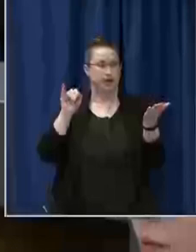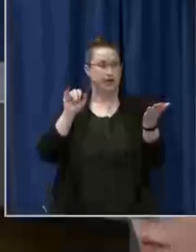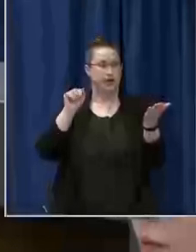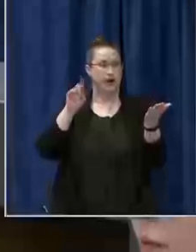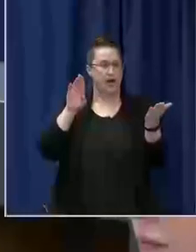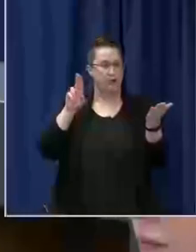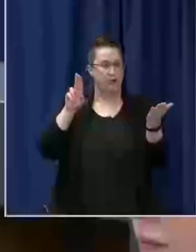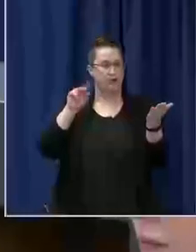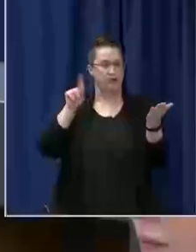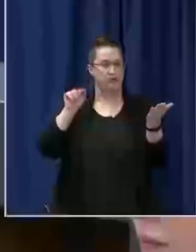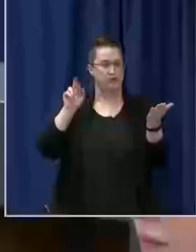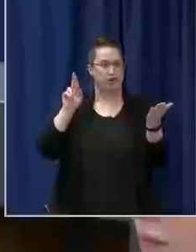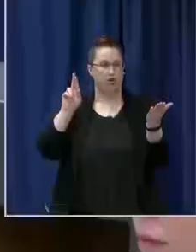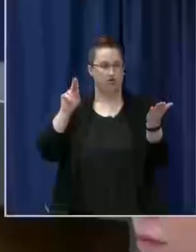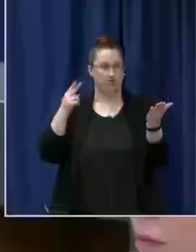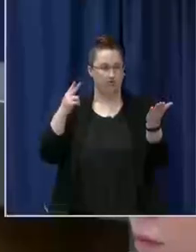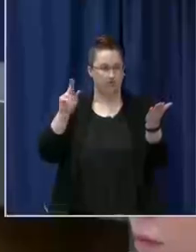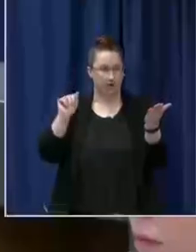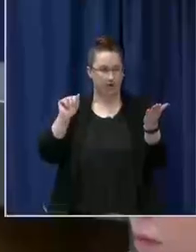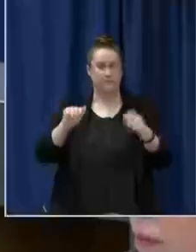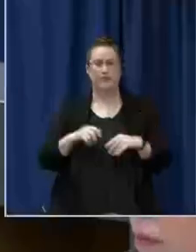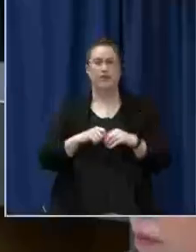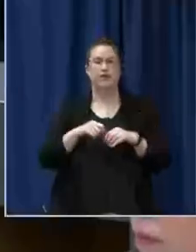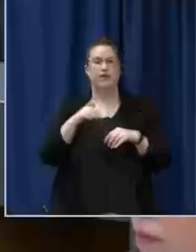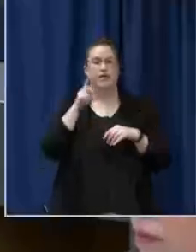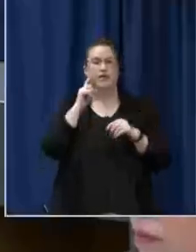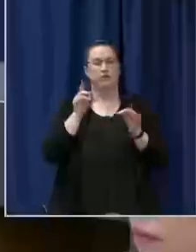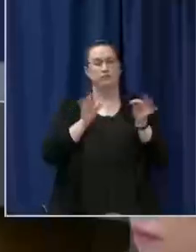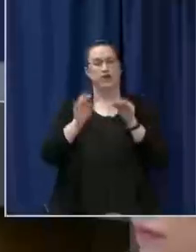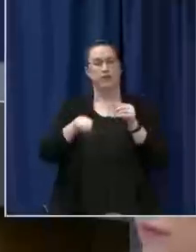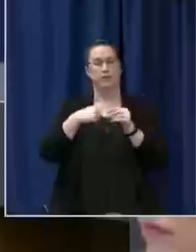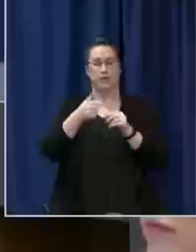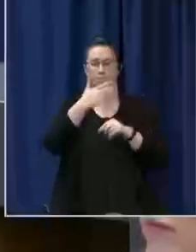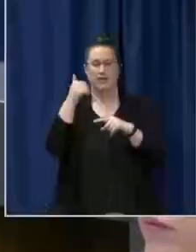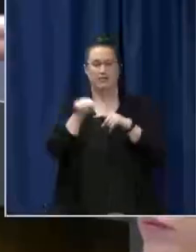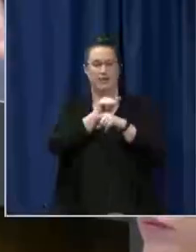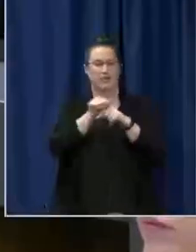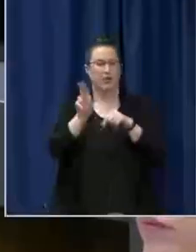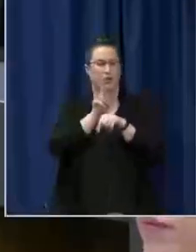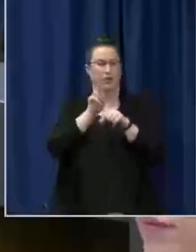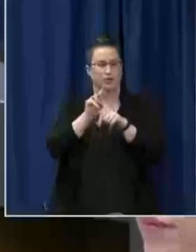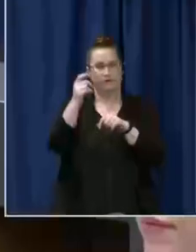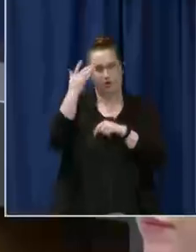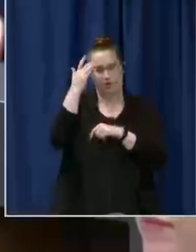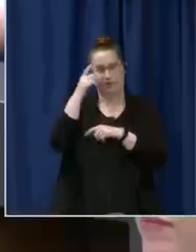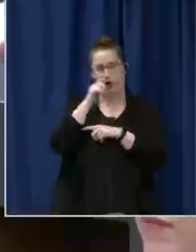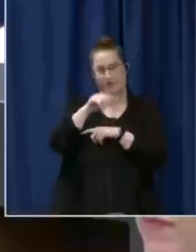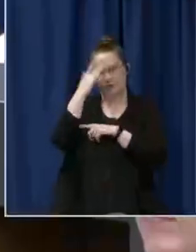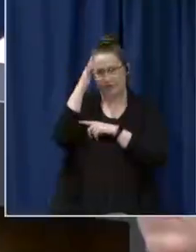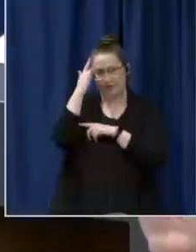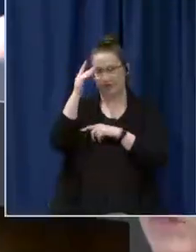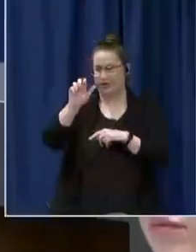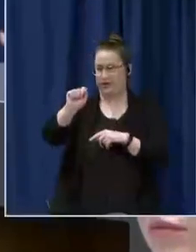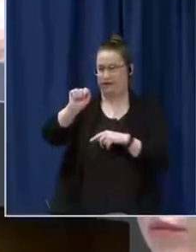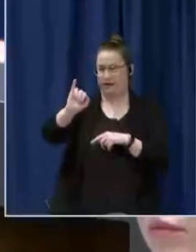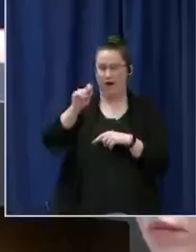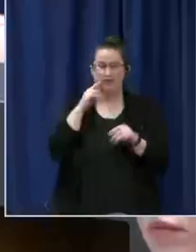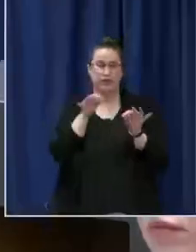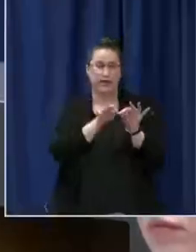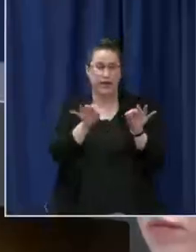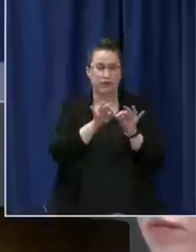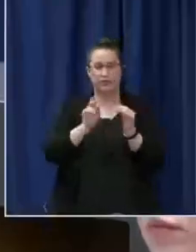Best Practices on the Use of Artificial Intelligence for Captioning